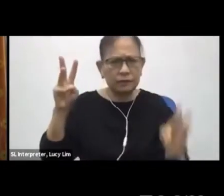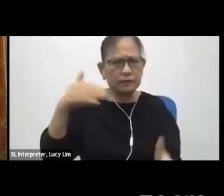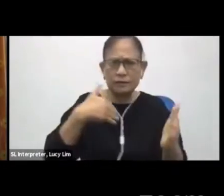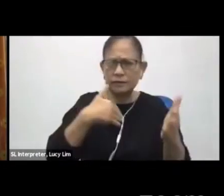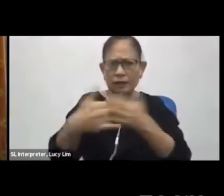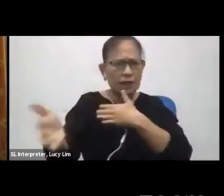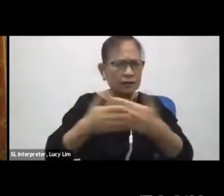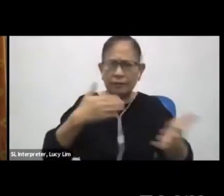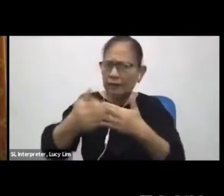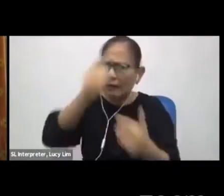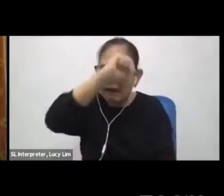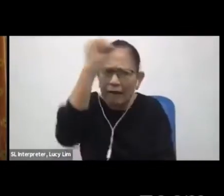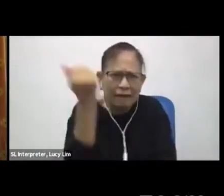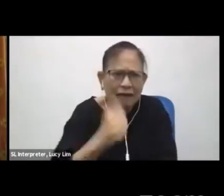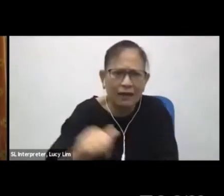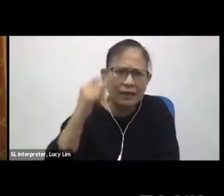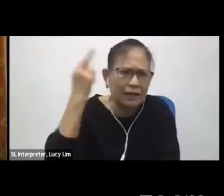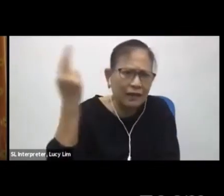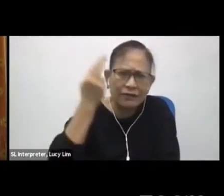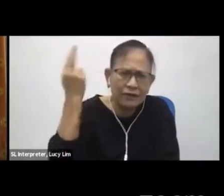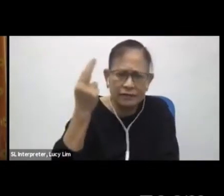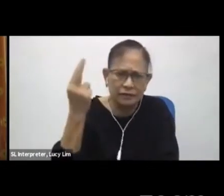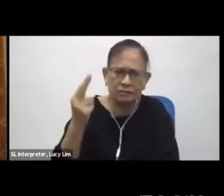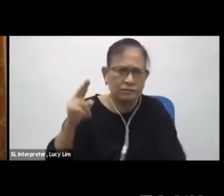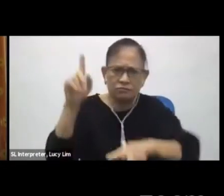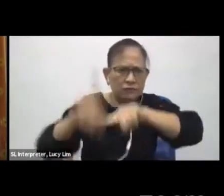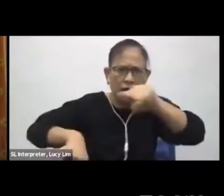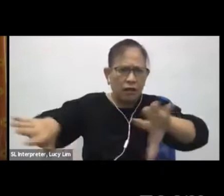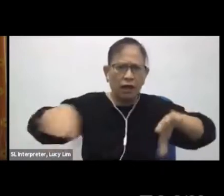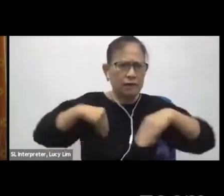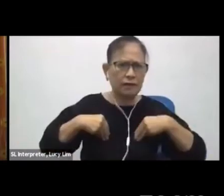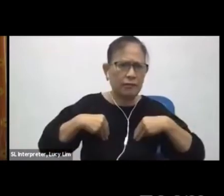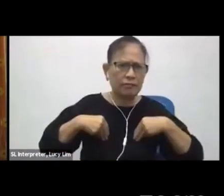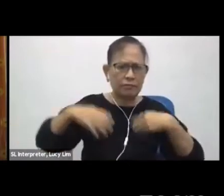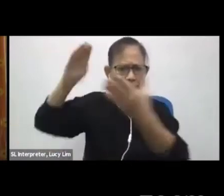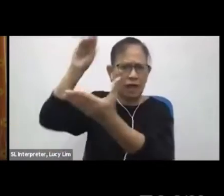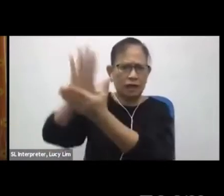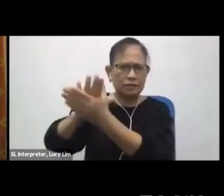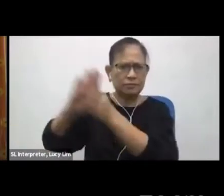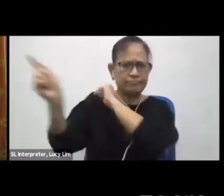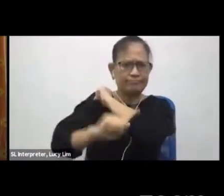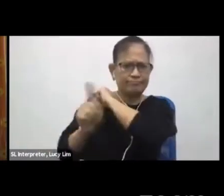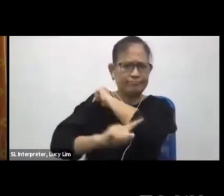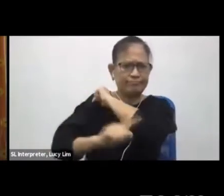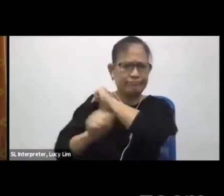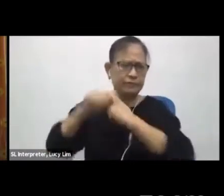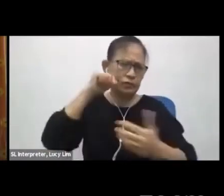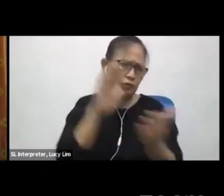not acceptable for a husband to beat the wife. And